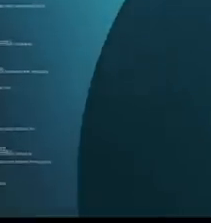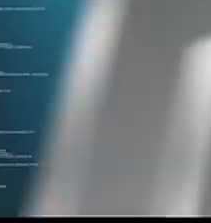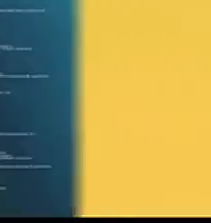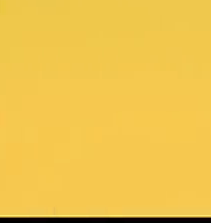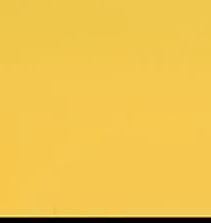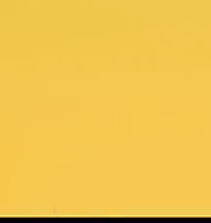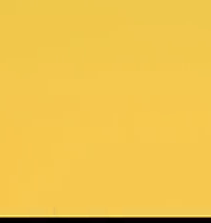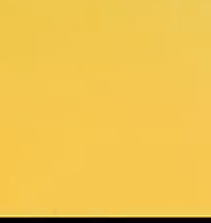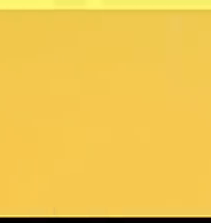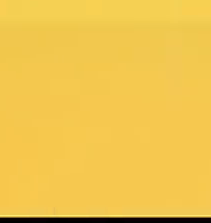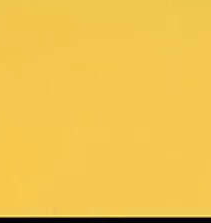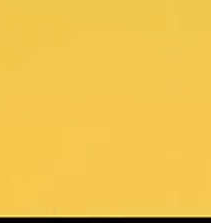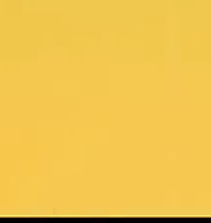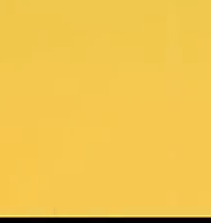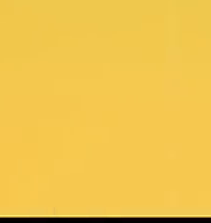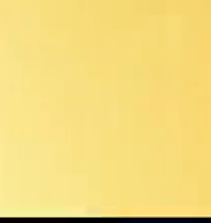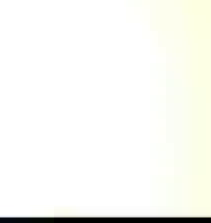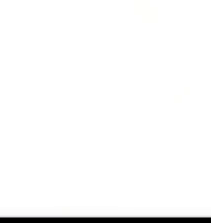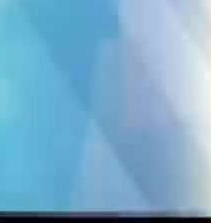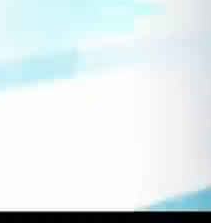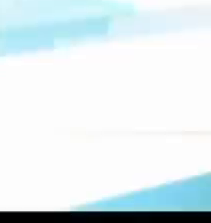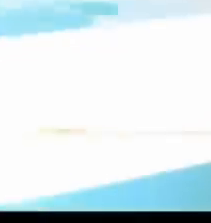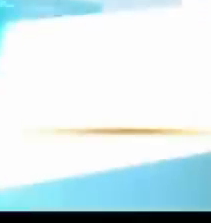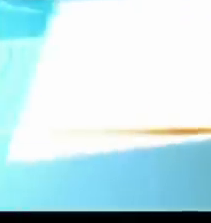Now in HD.